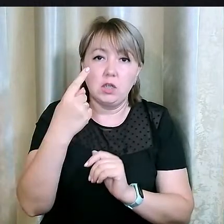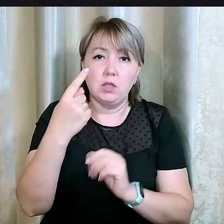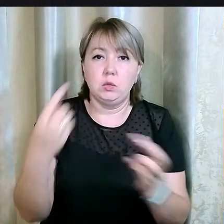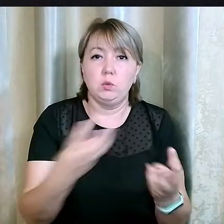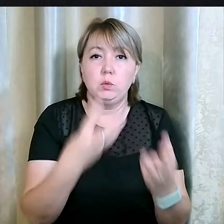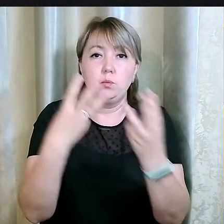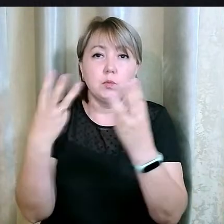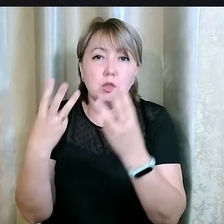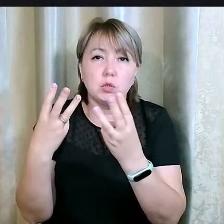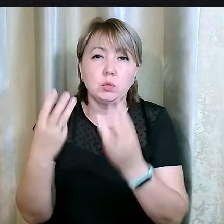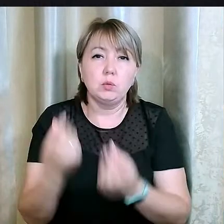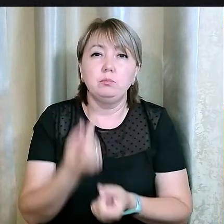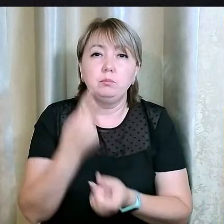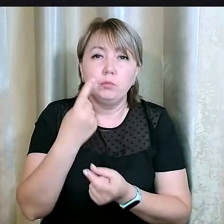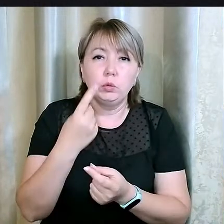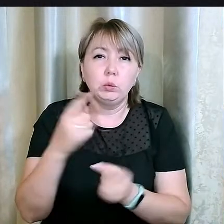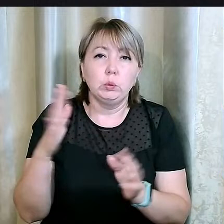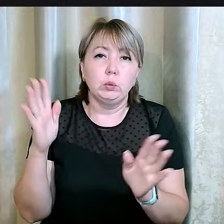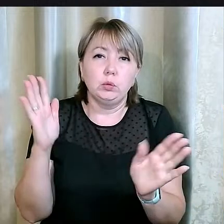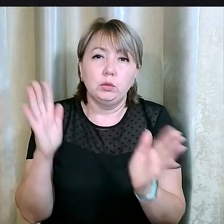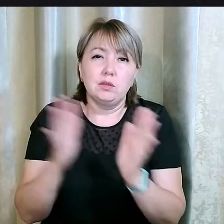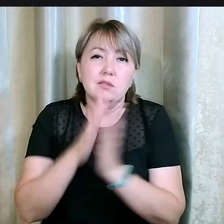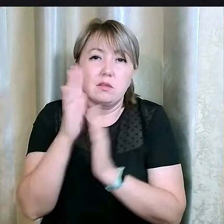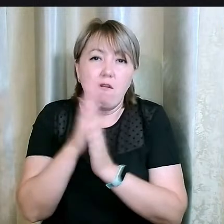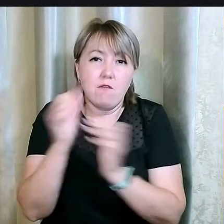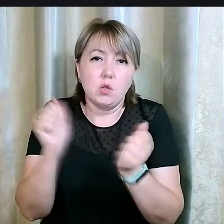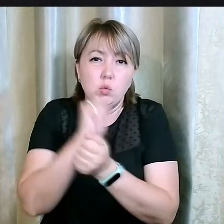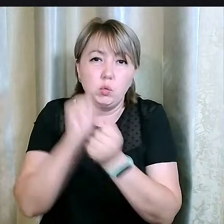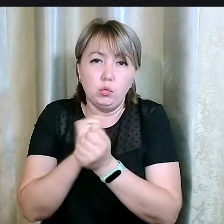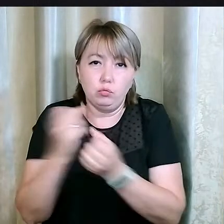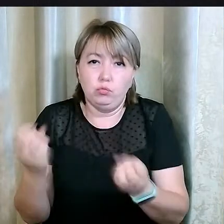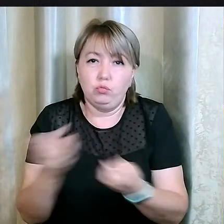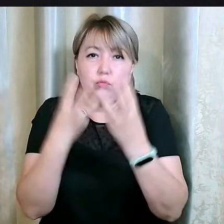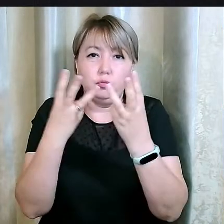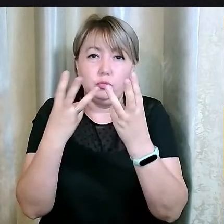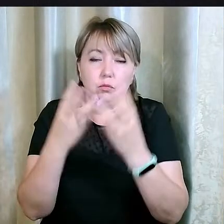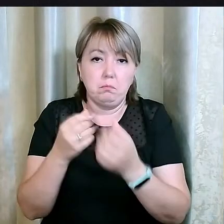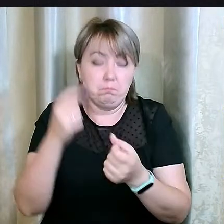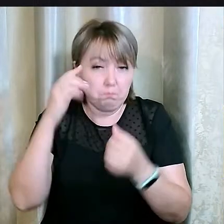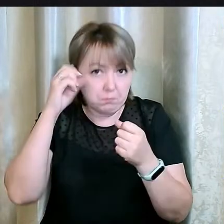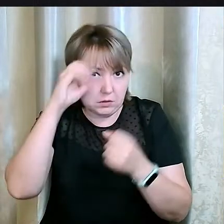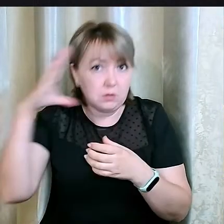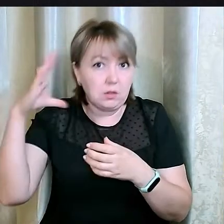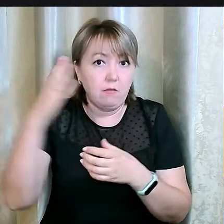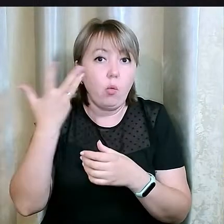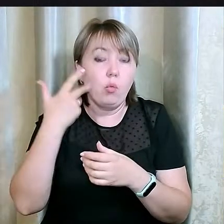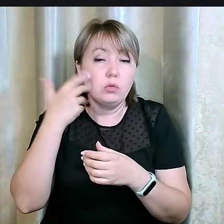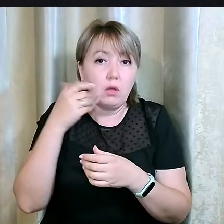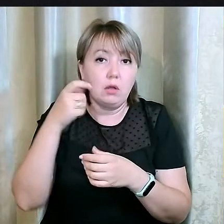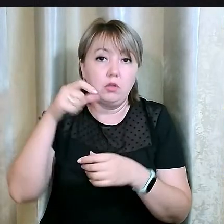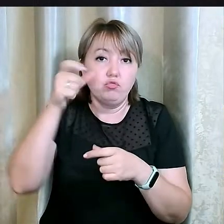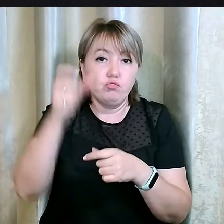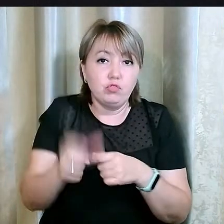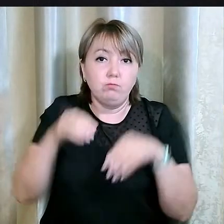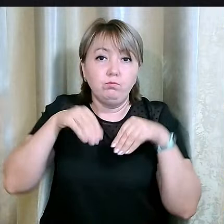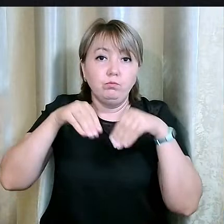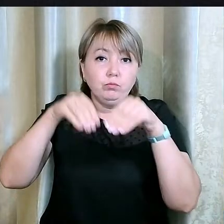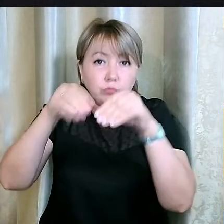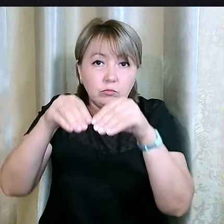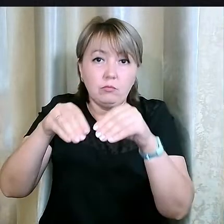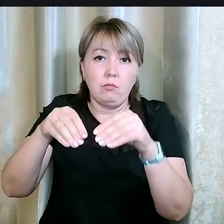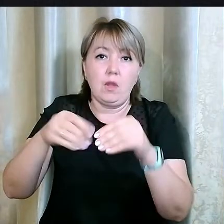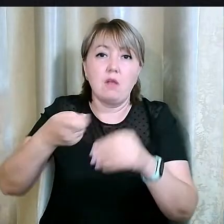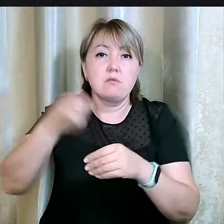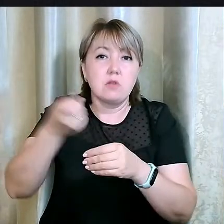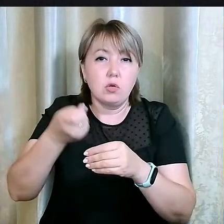region. 20 were because of the burn of dry vegetation. And you can imagine